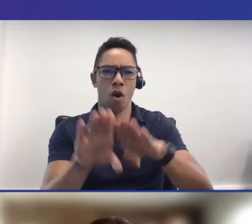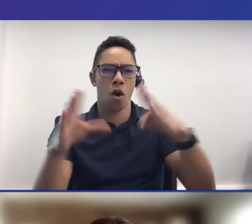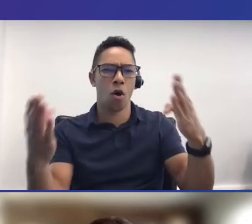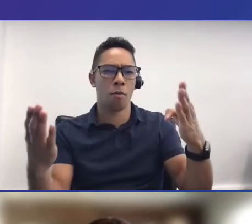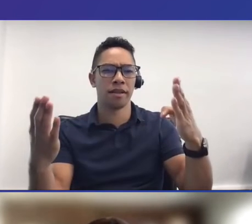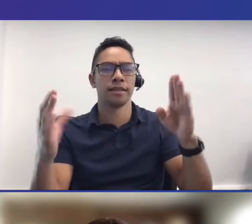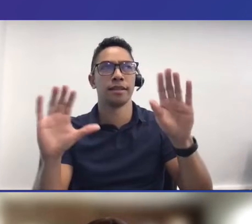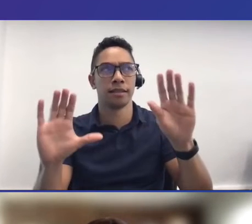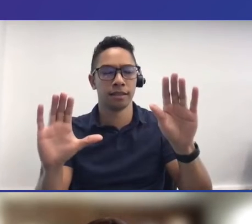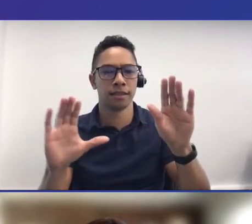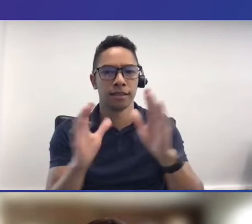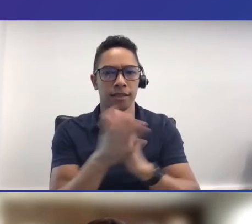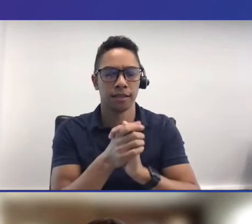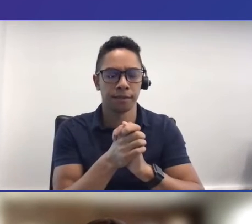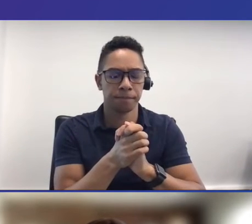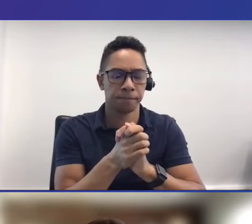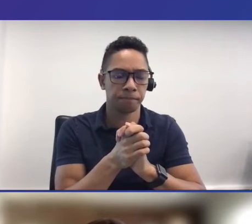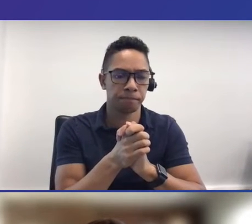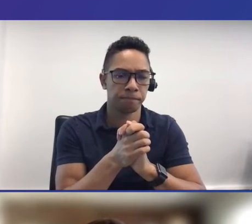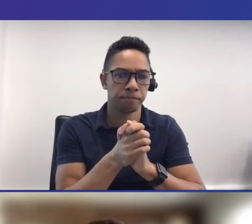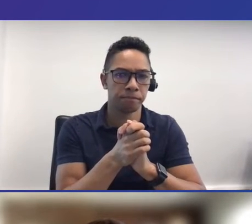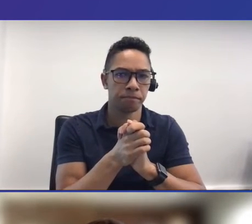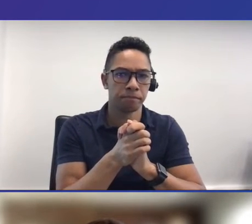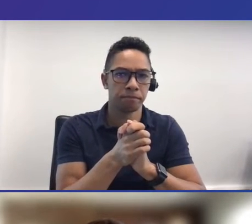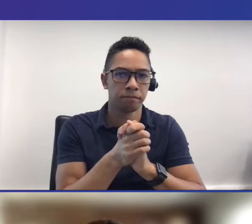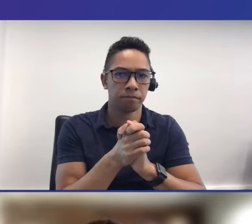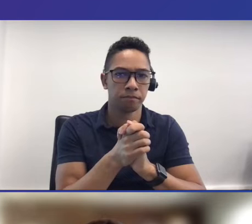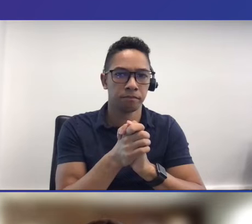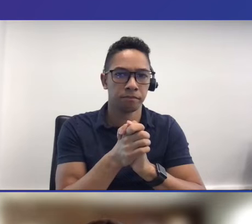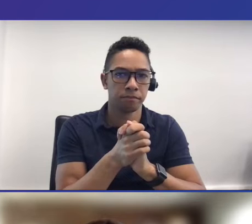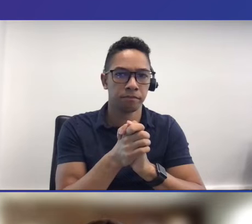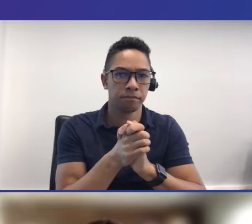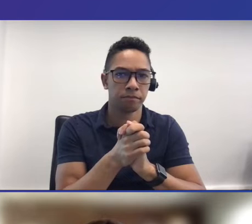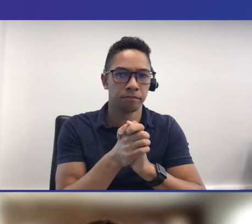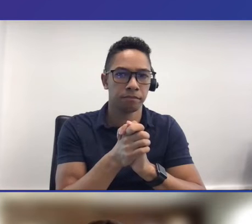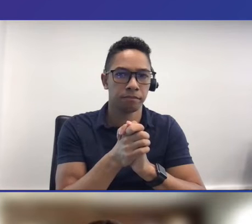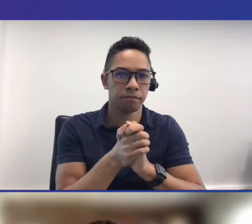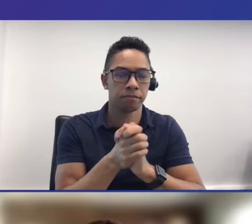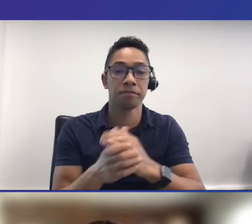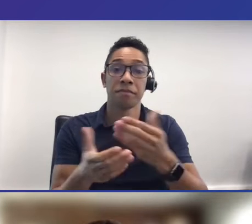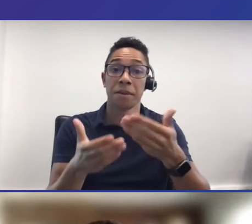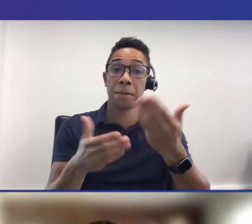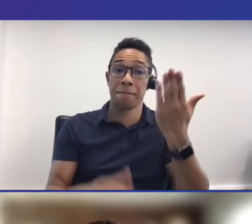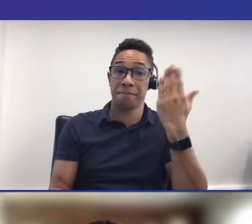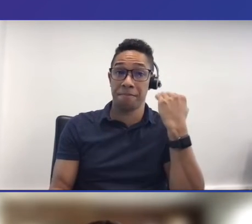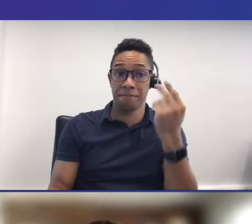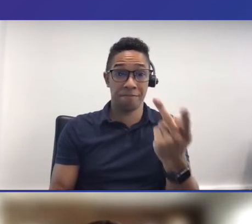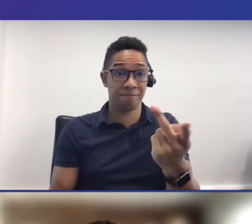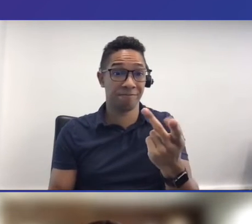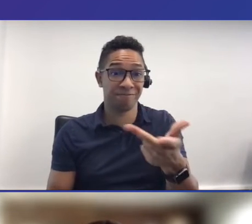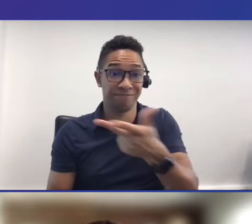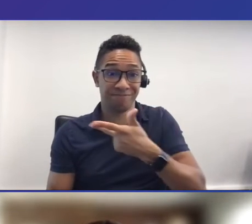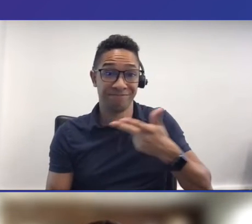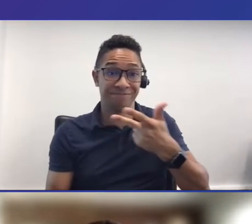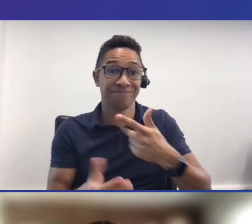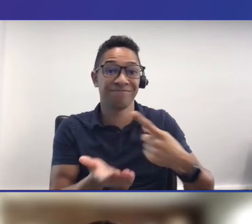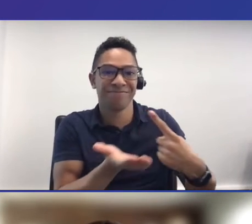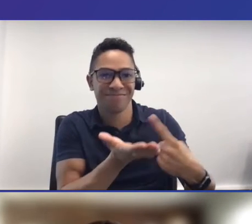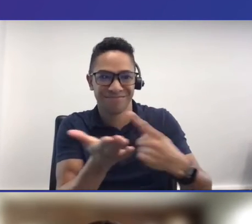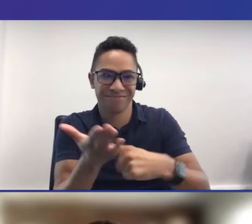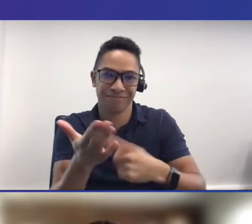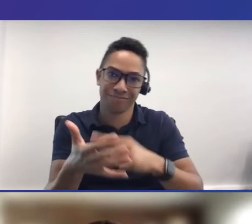knowing that when we got to have a short chat before, we talked about a number of